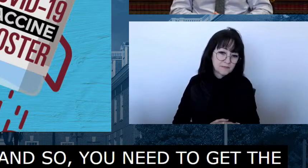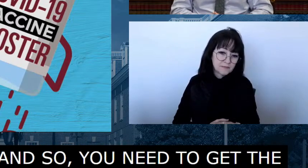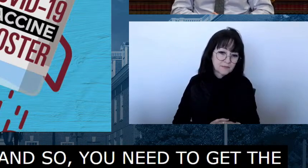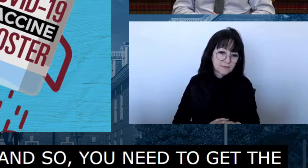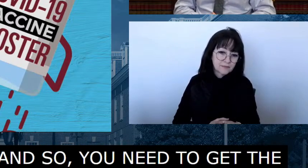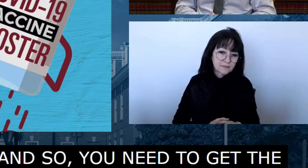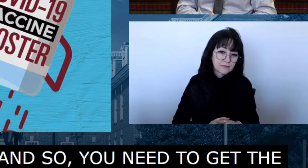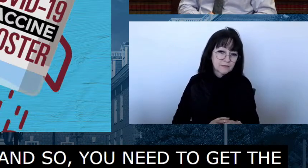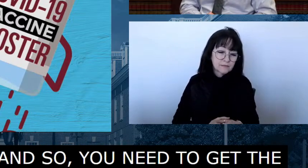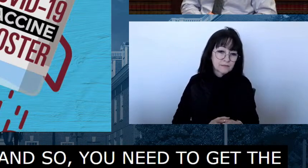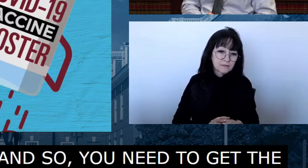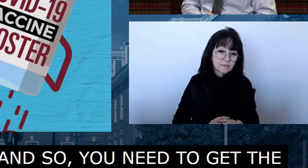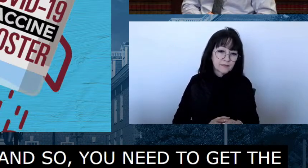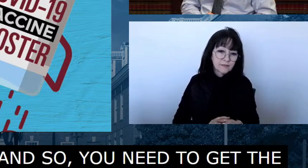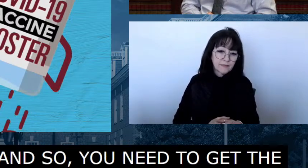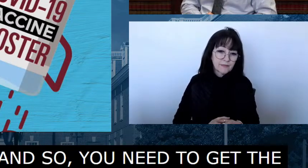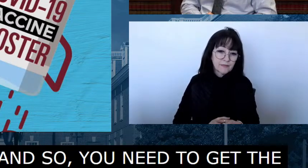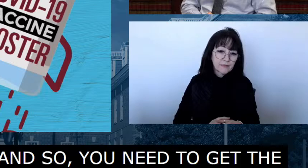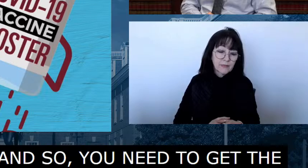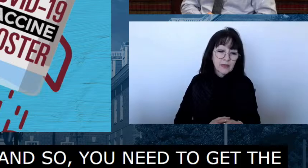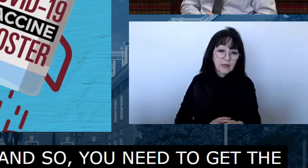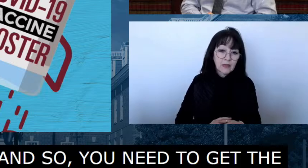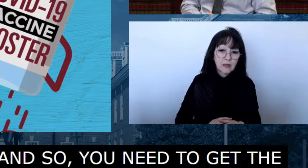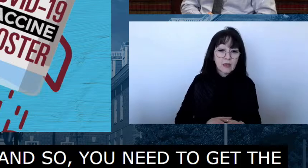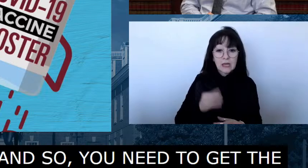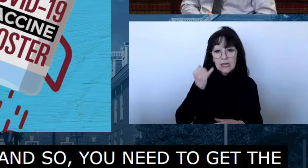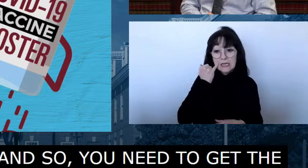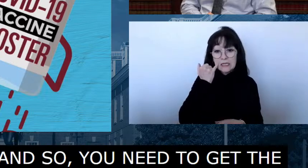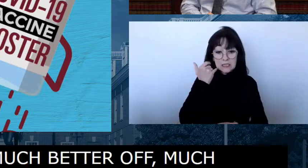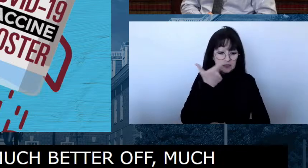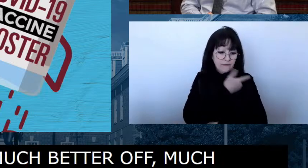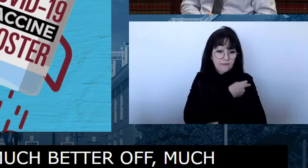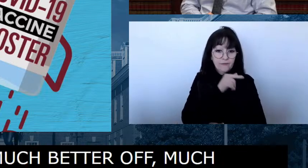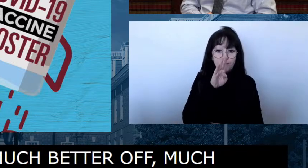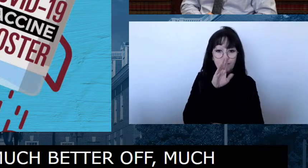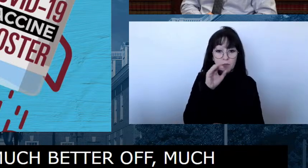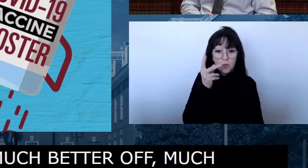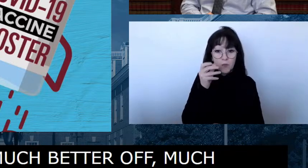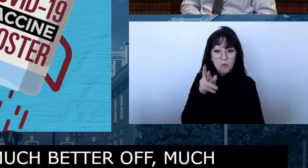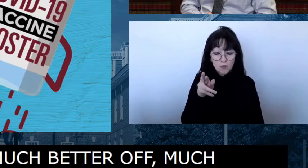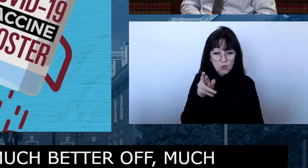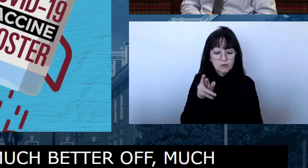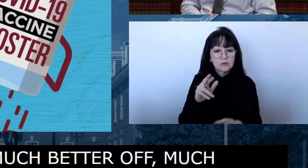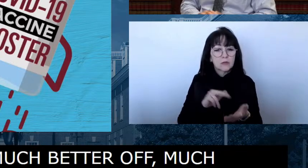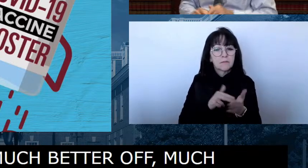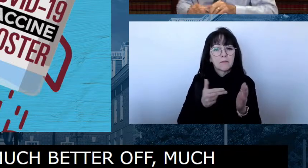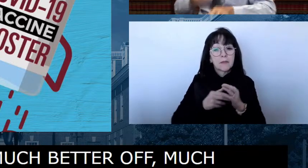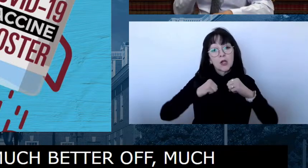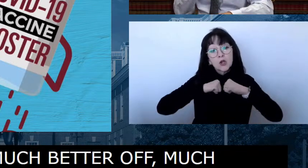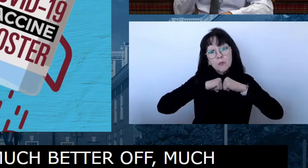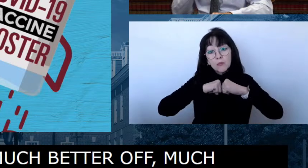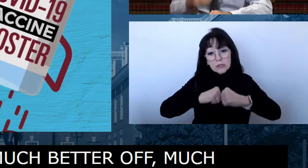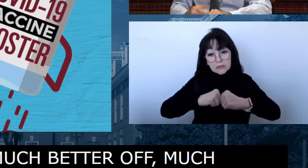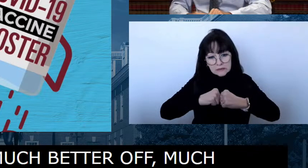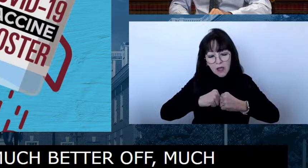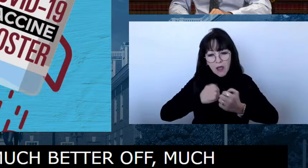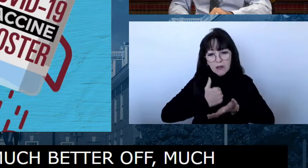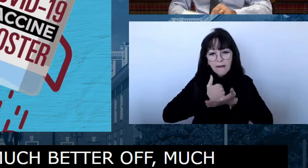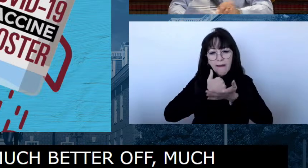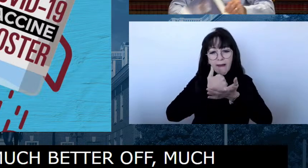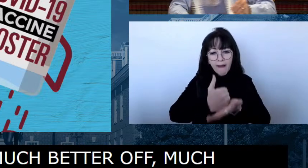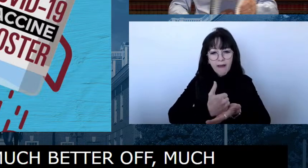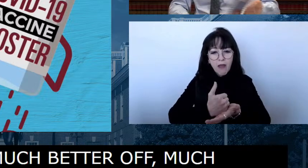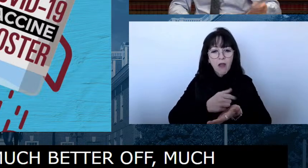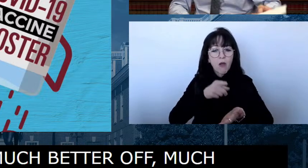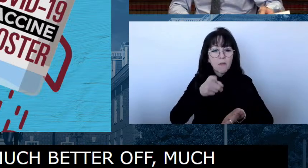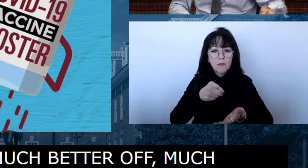higher percentage of avoiding hospitalization if you have the booster shot. It can really help in a